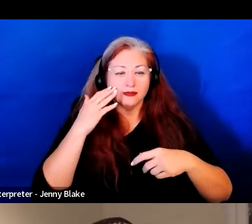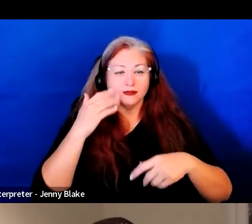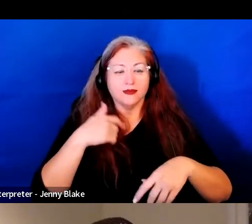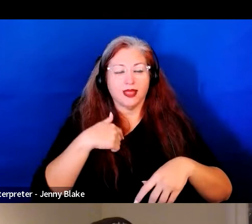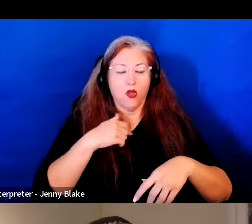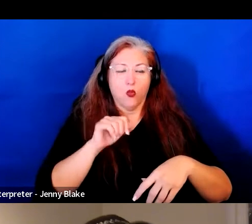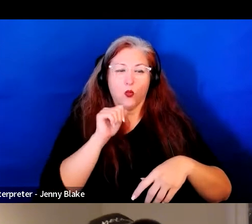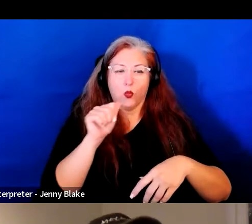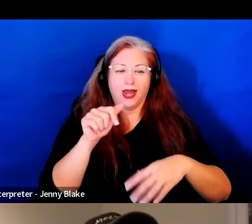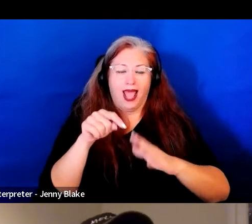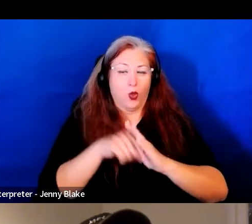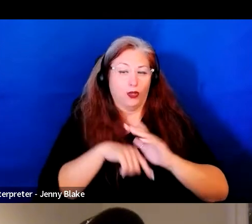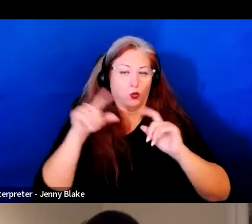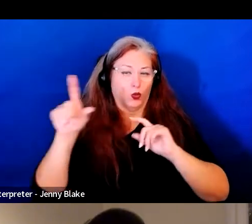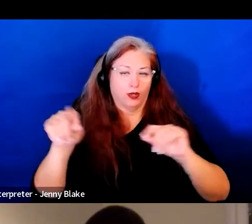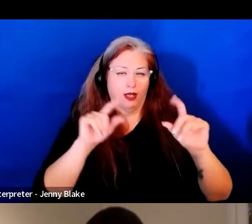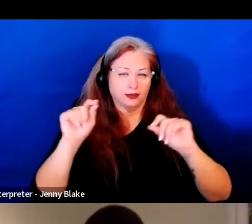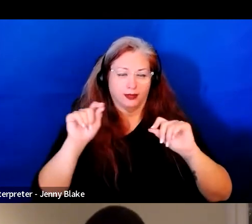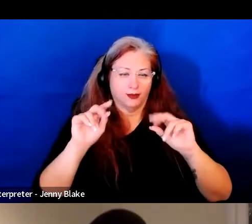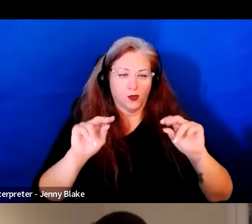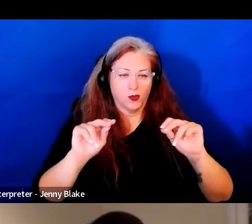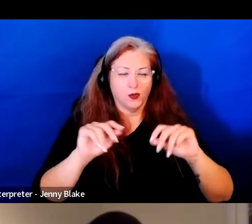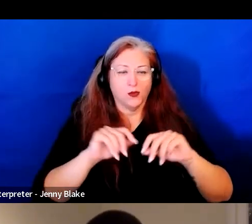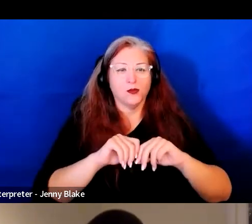I wouldn't go into any gossip or anything like that. But it's just